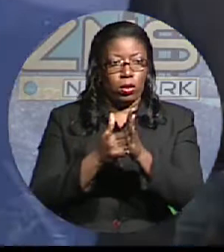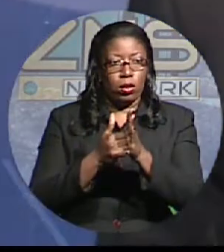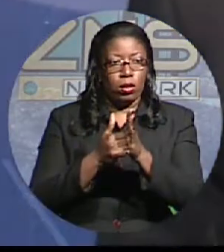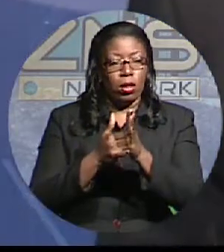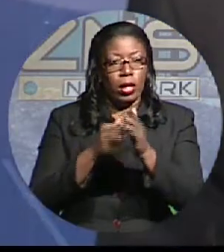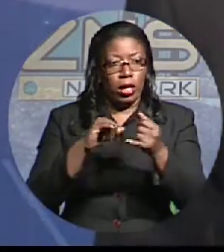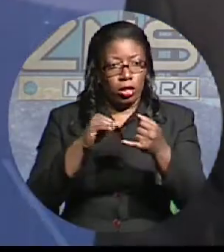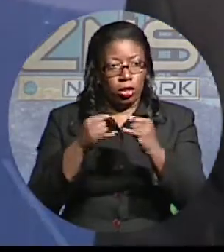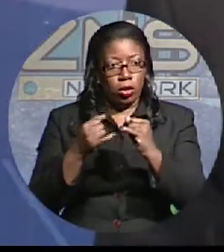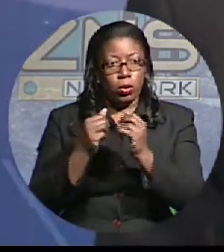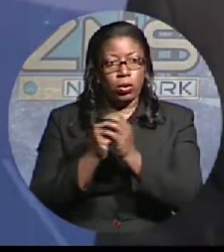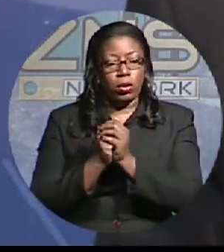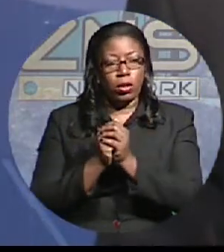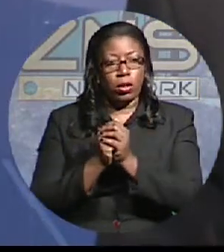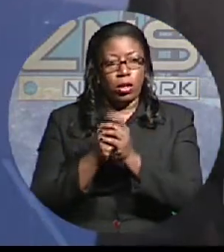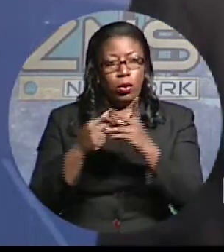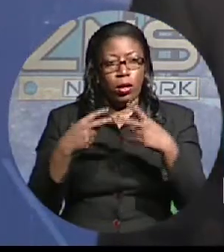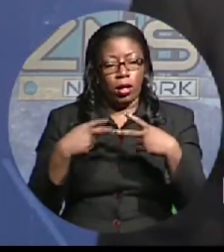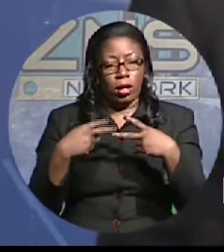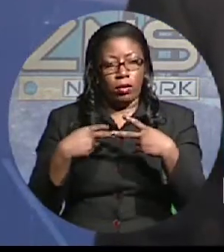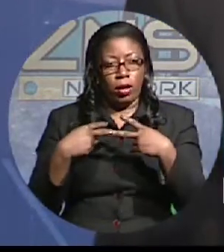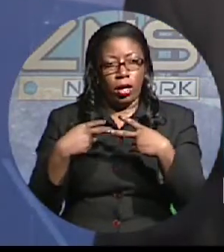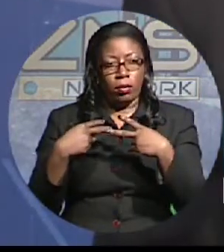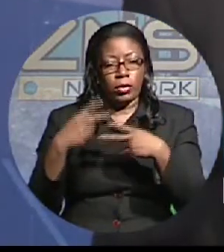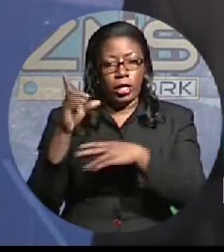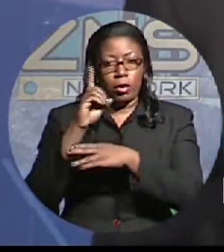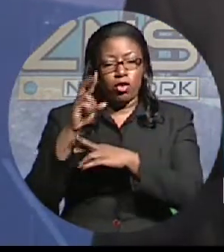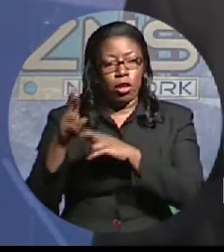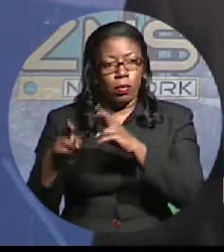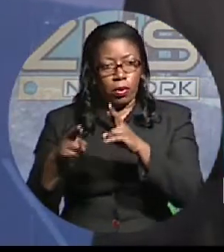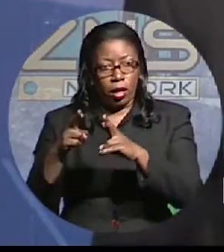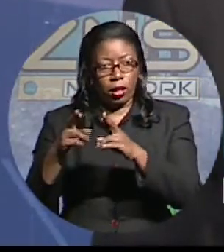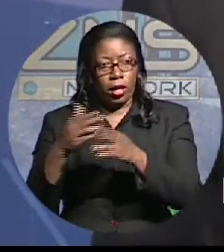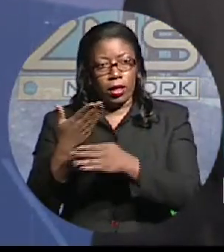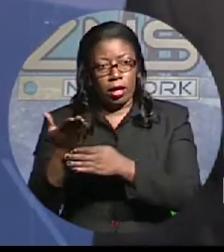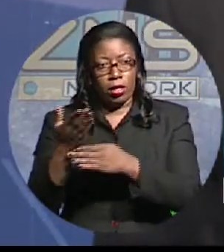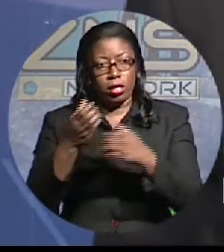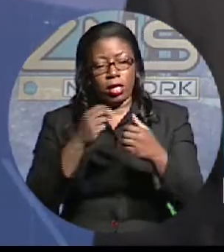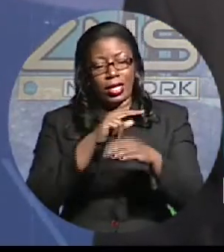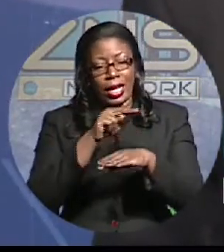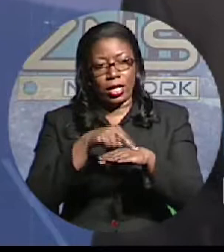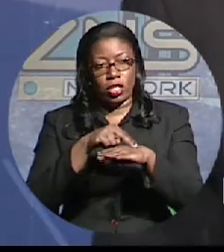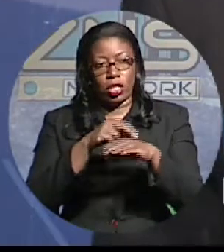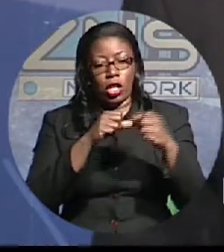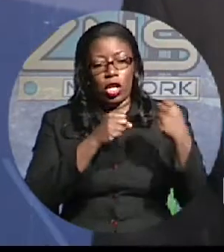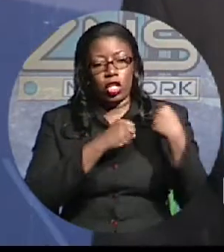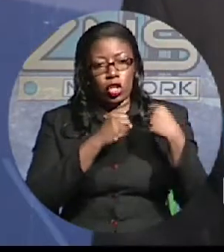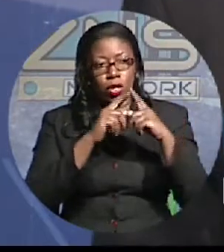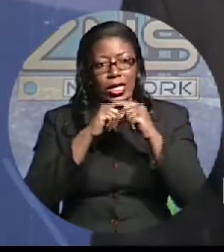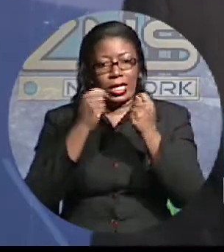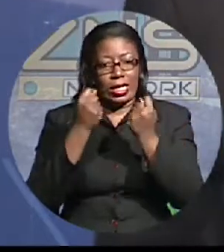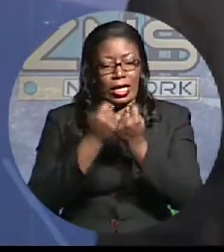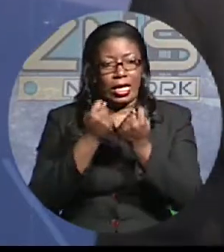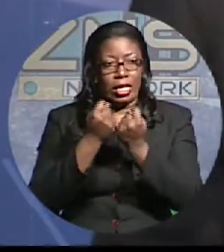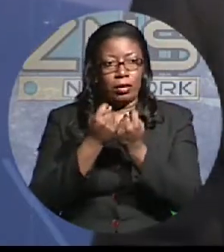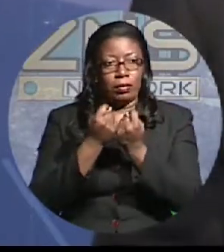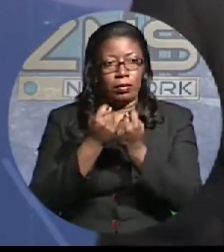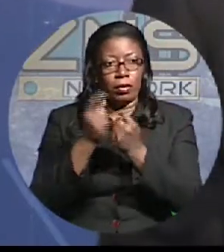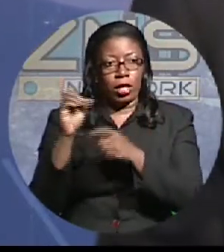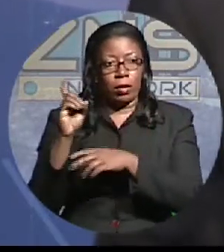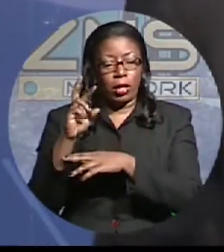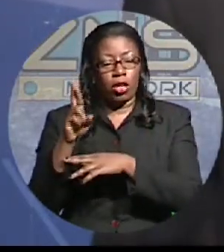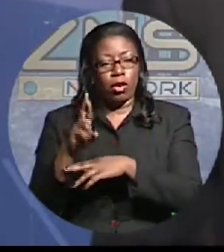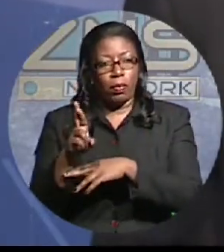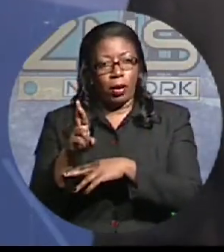we have with fishermen from the Dominican Republic. You know that there's a national security team has been in the Dominican Republic over the